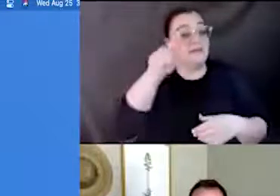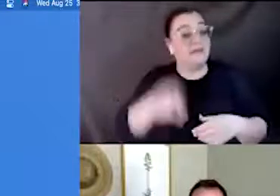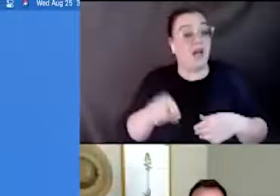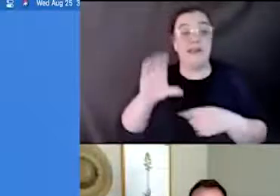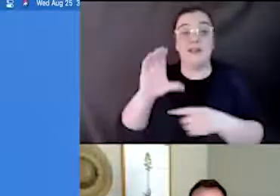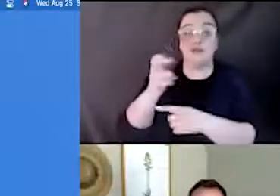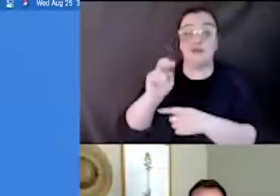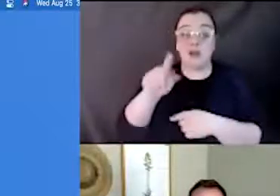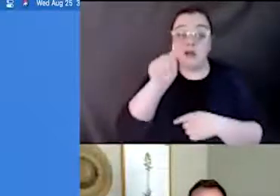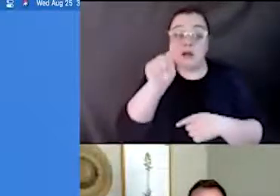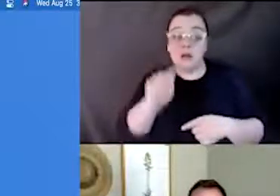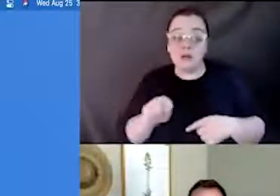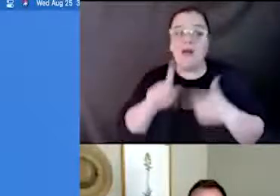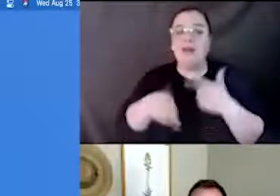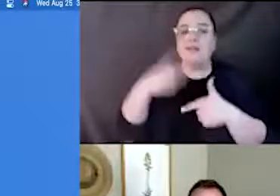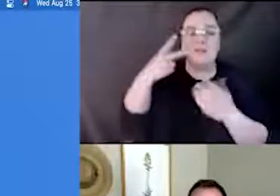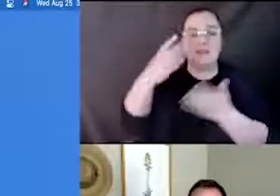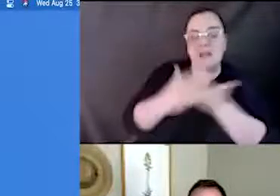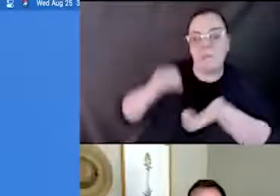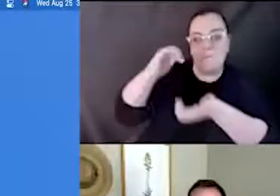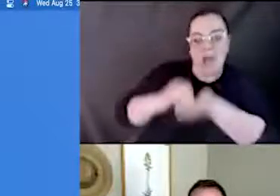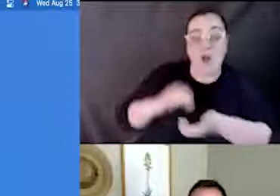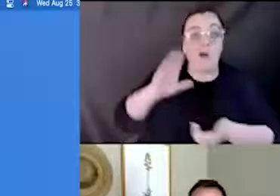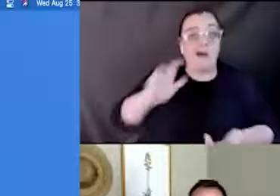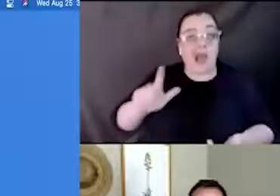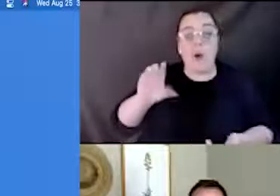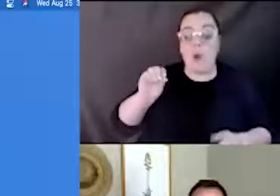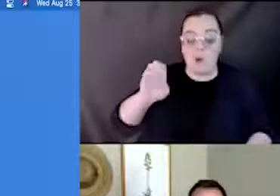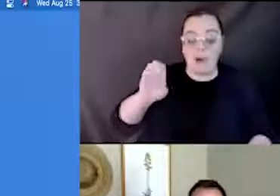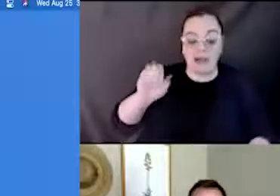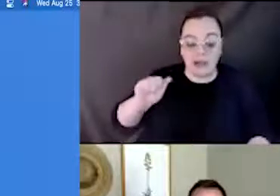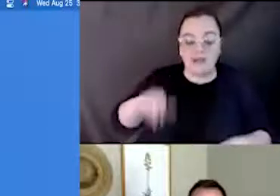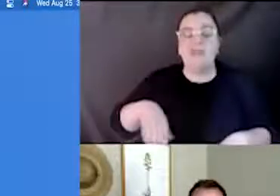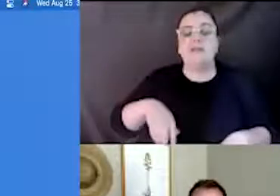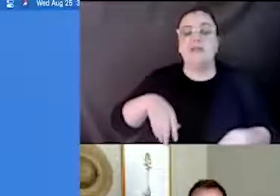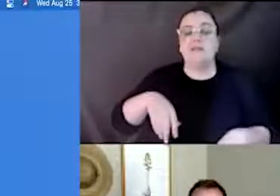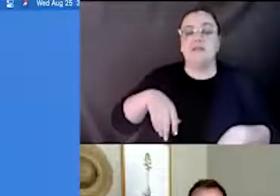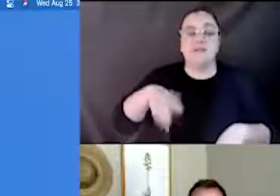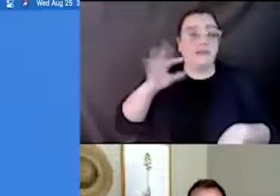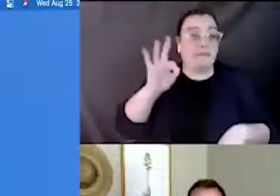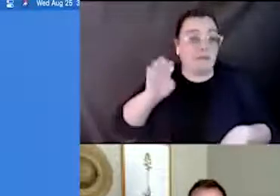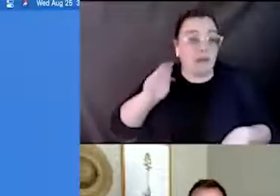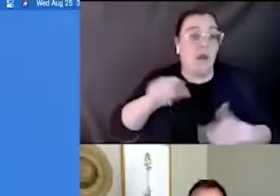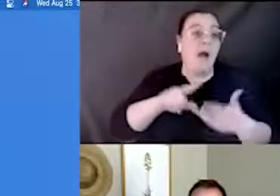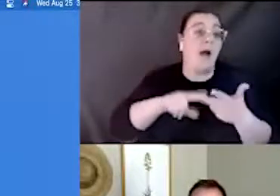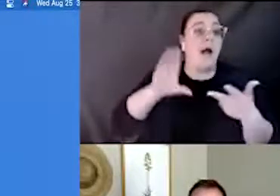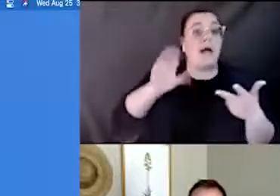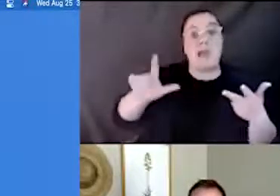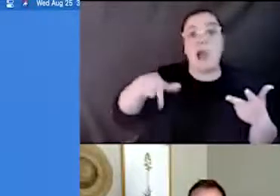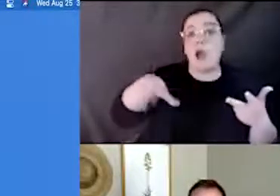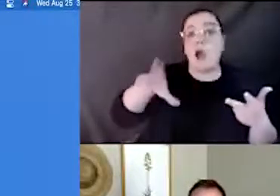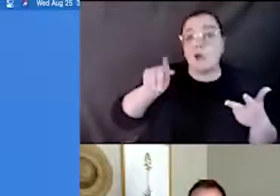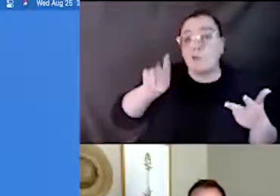see some of our partners like CalOES and FEMA and ReadyGov and CalQuake, and which is the California Earthquake